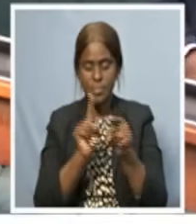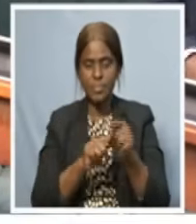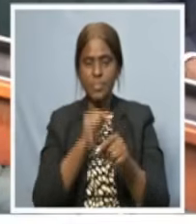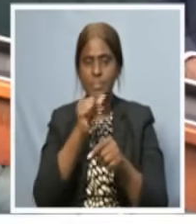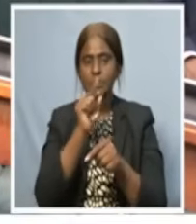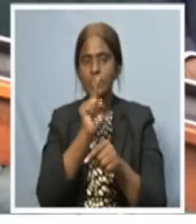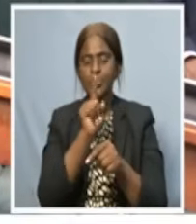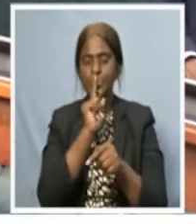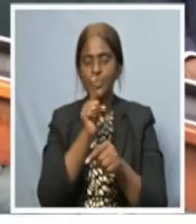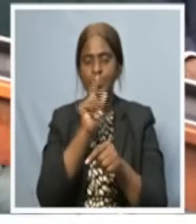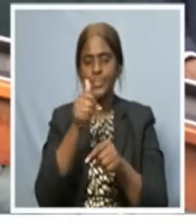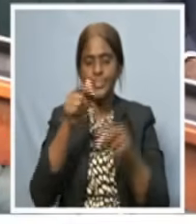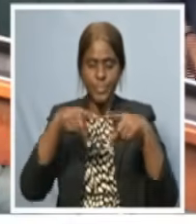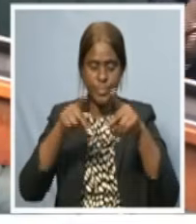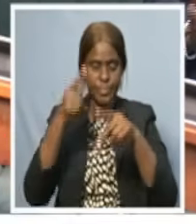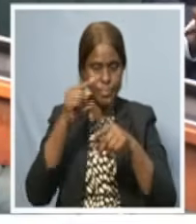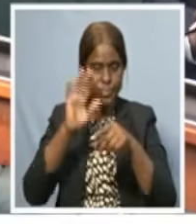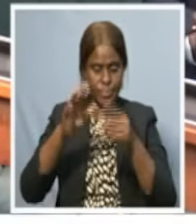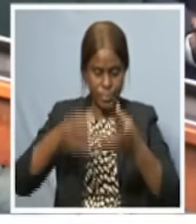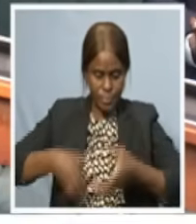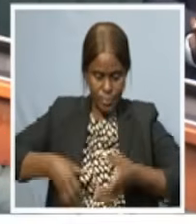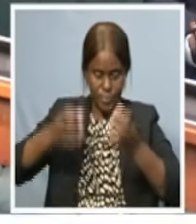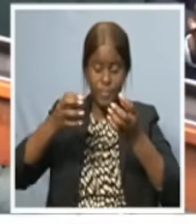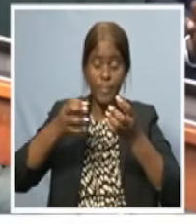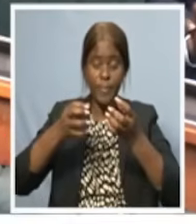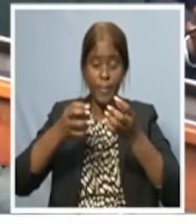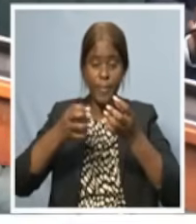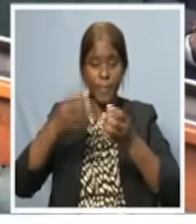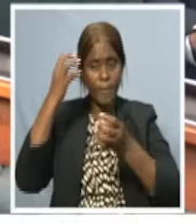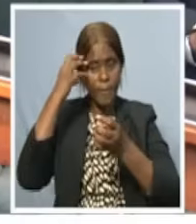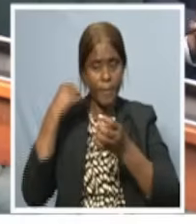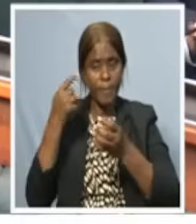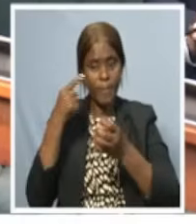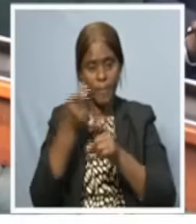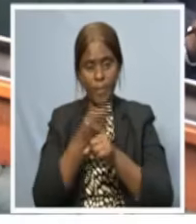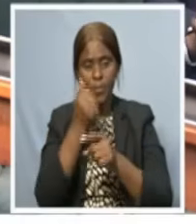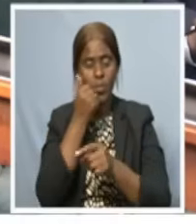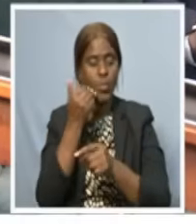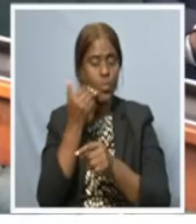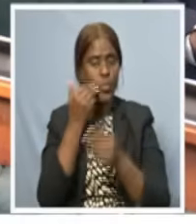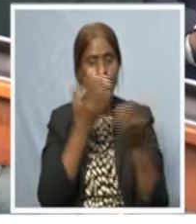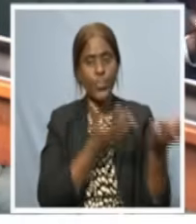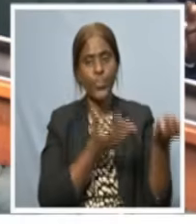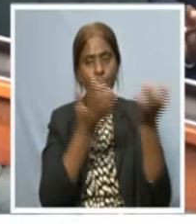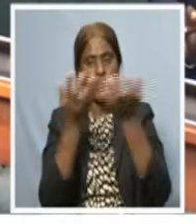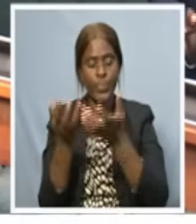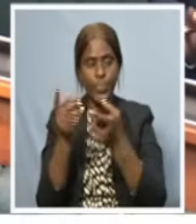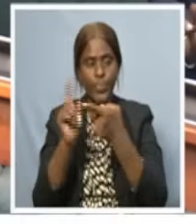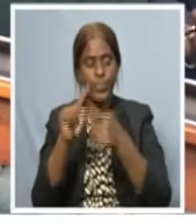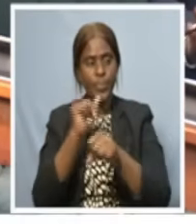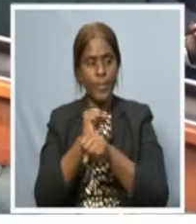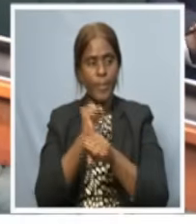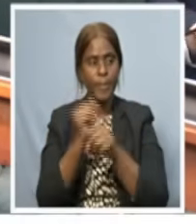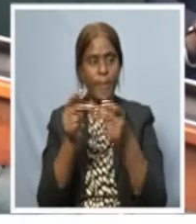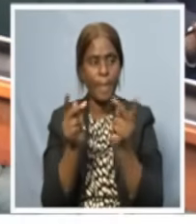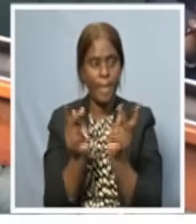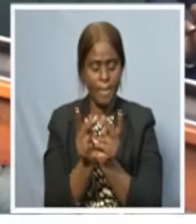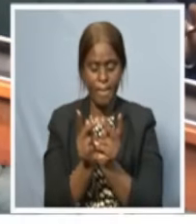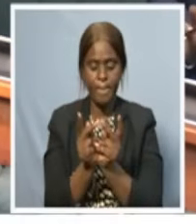not permitted for ferrying officers from their homes to